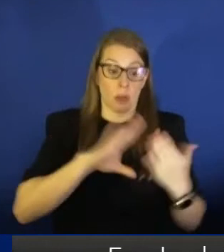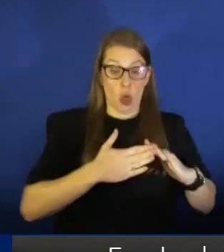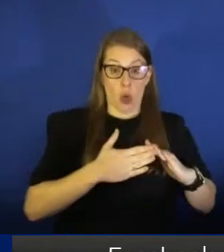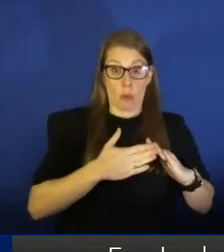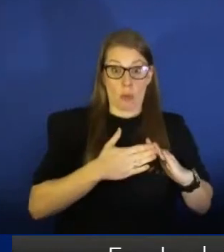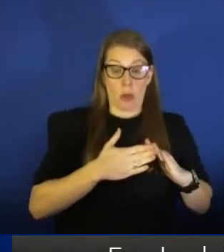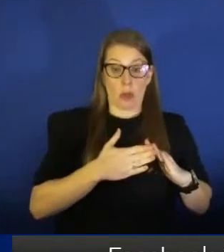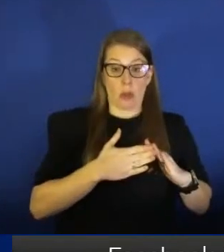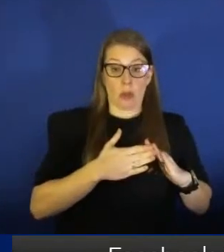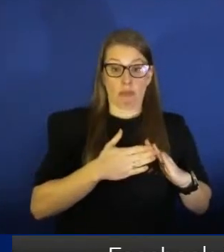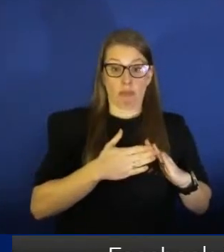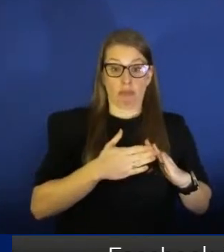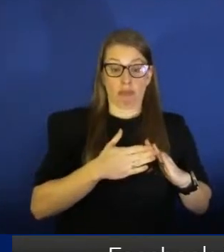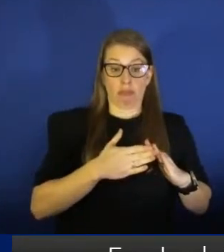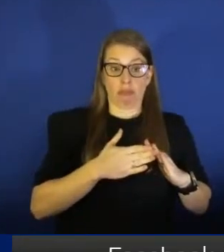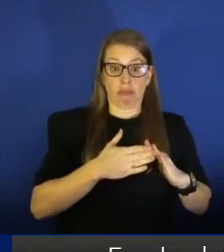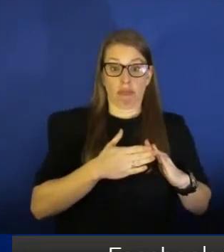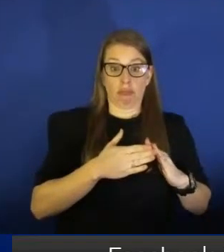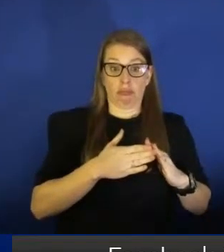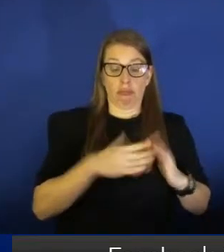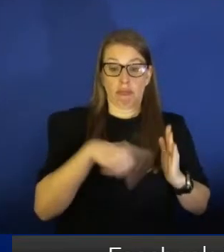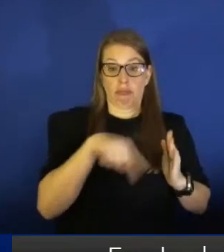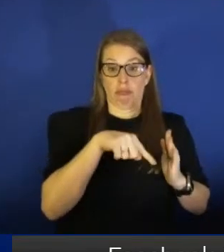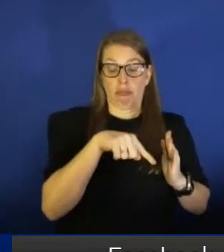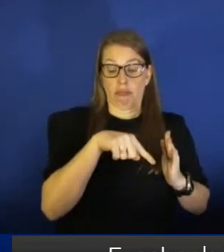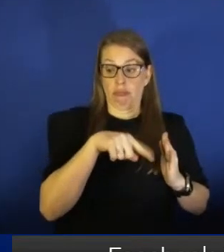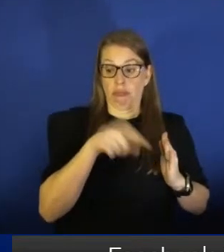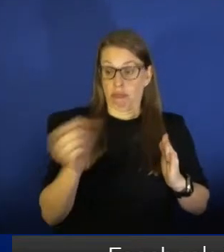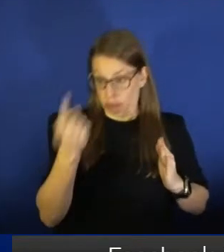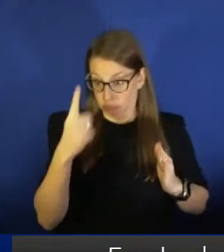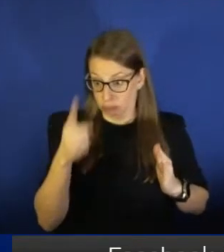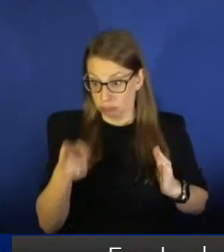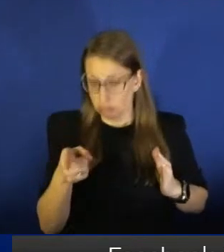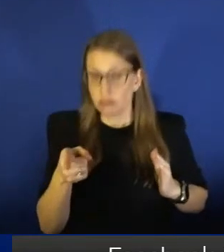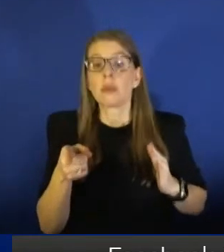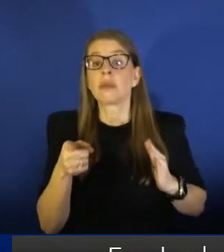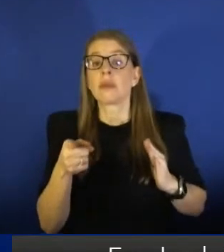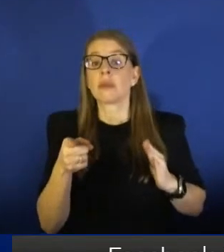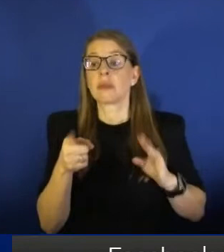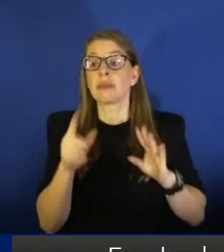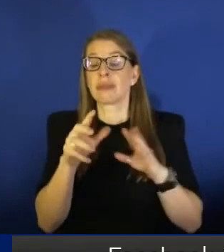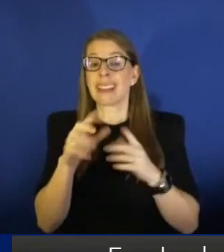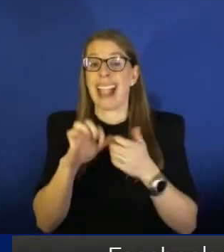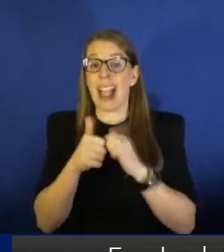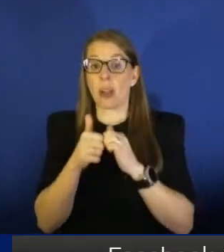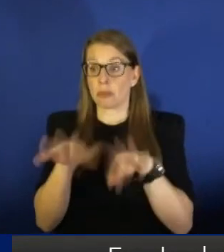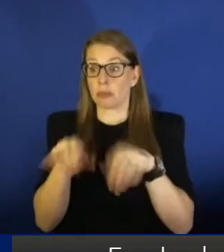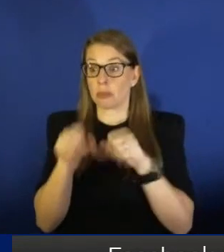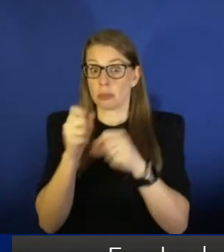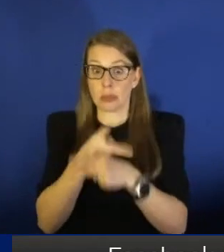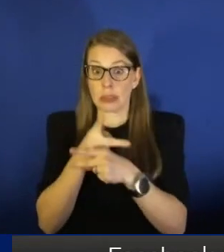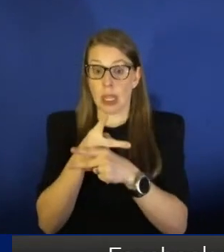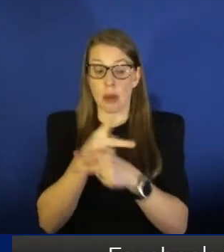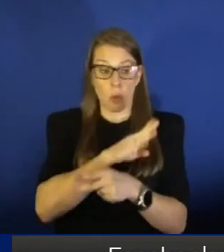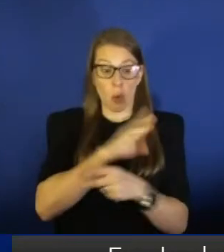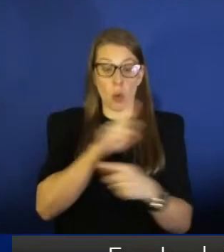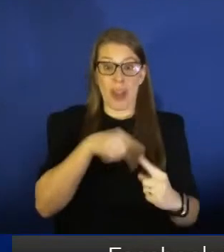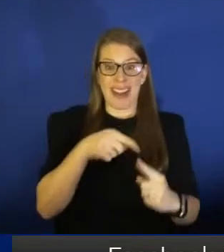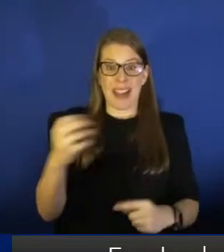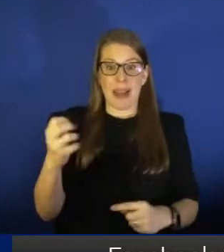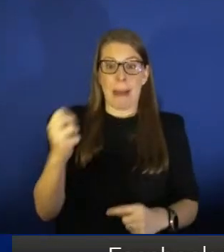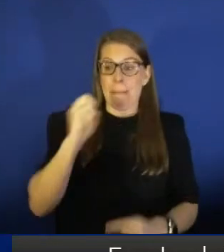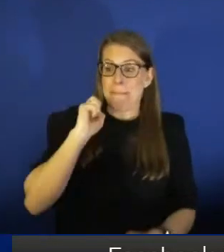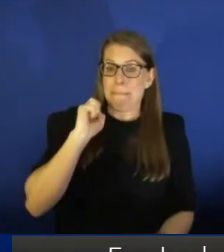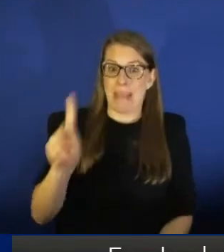context in which those patients are getting care when they go back to their communities, as well as how the care is being delivered in